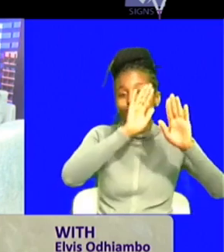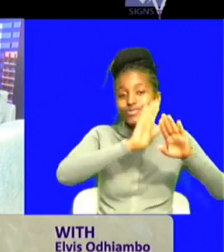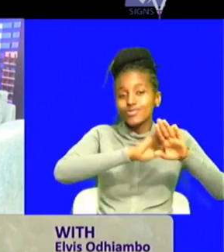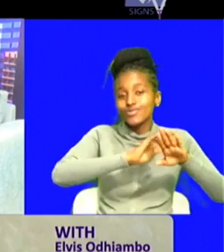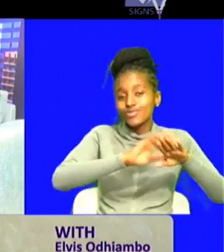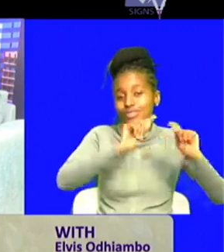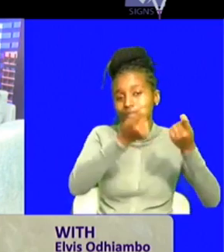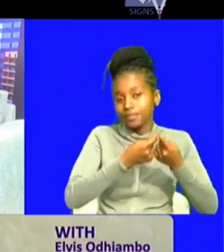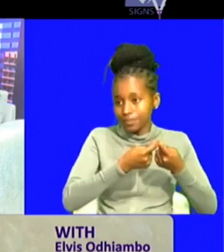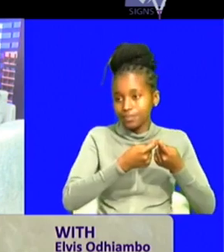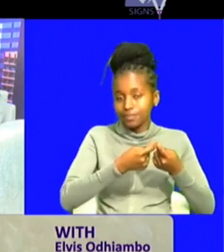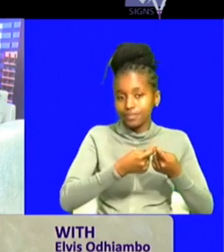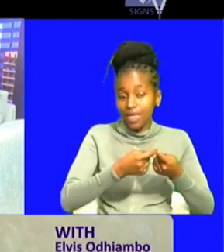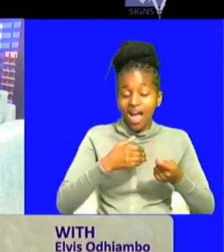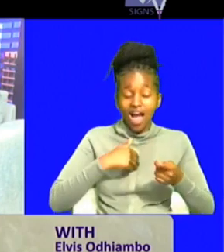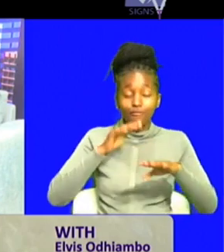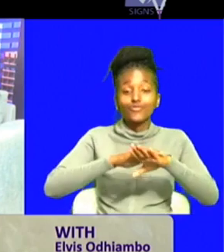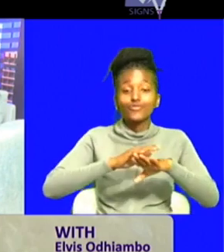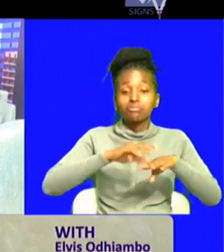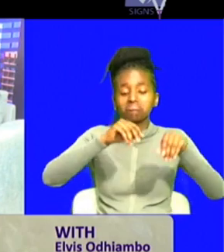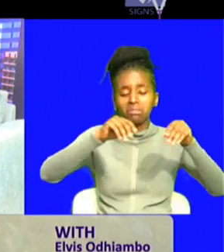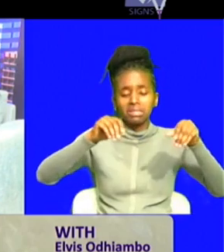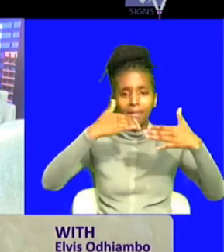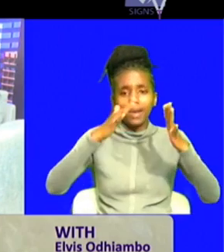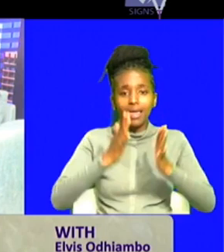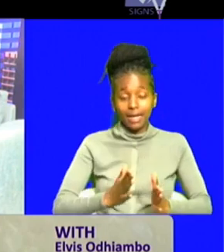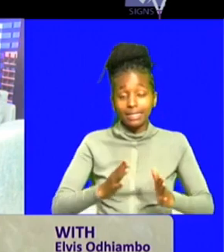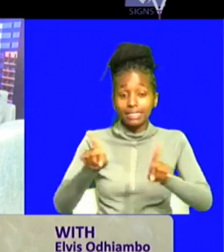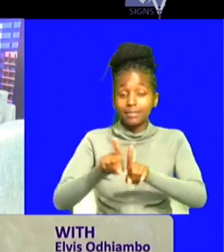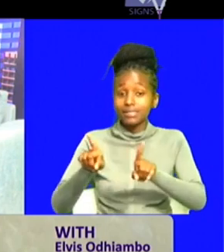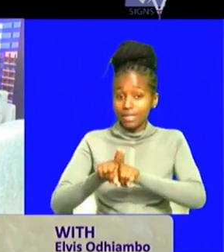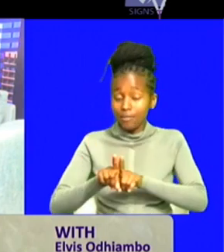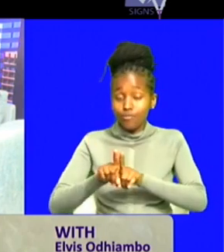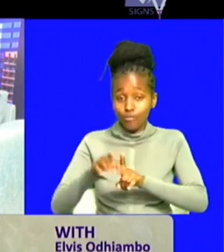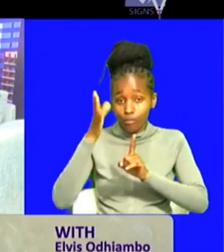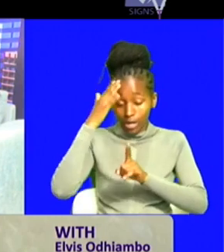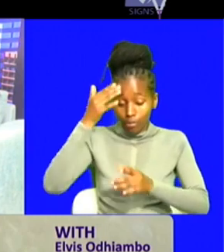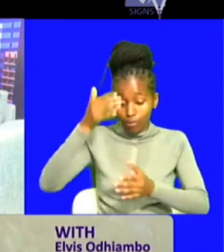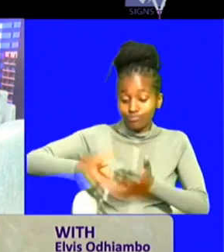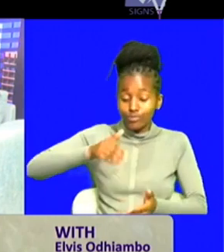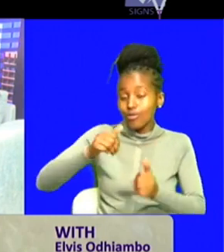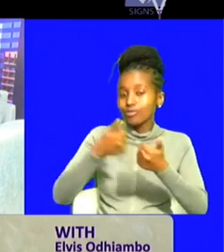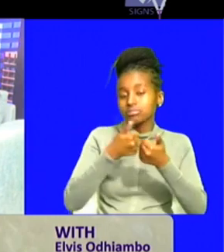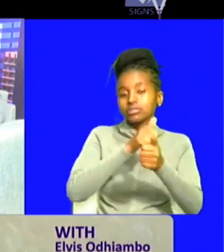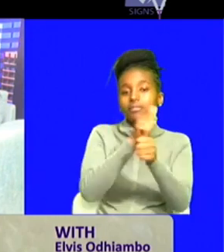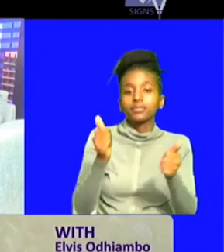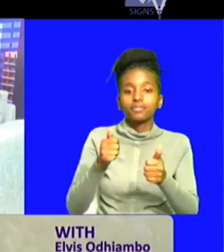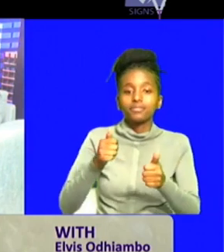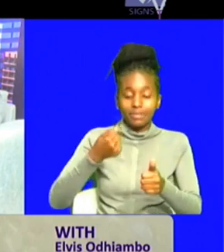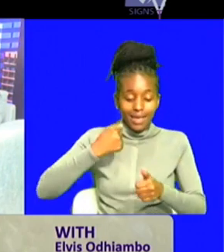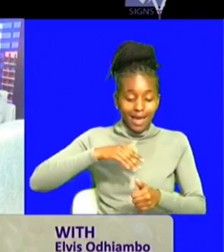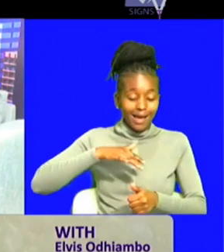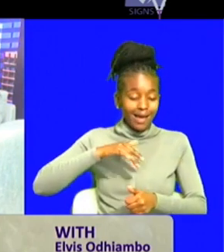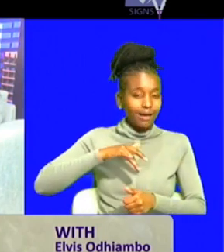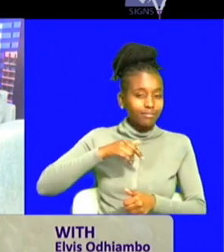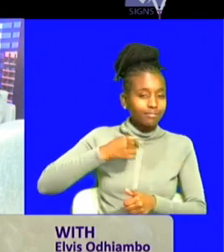Right. It has very good players and they are very good at what they do. Okay. I very much like